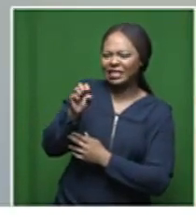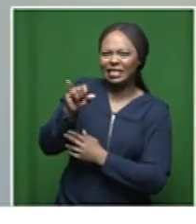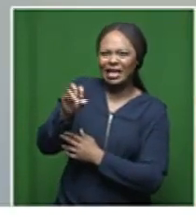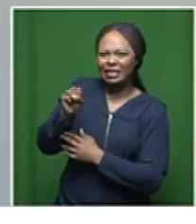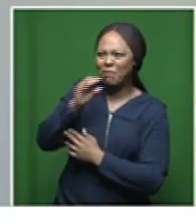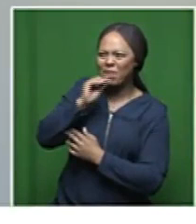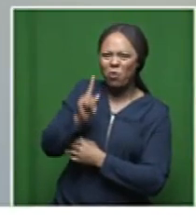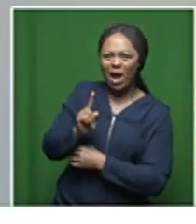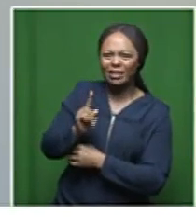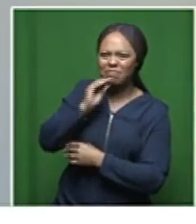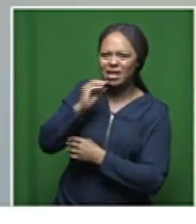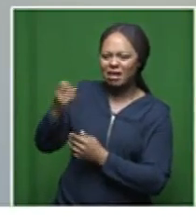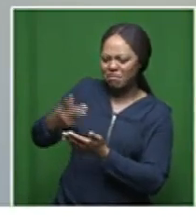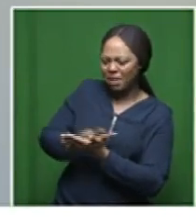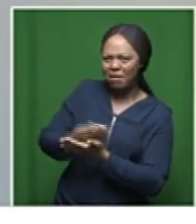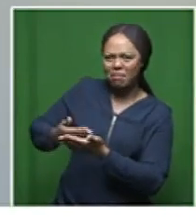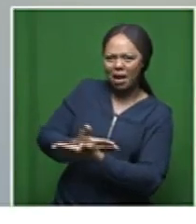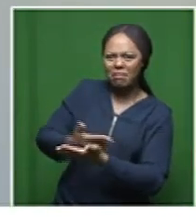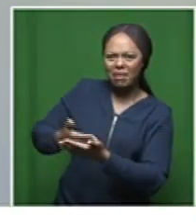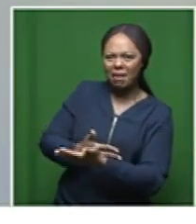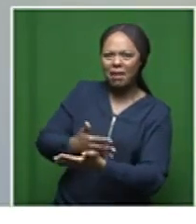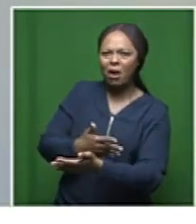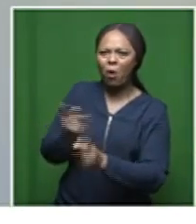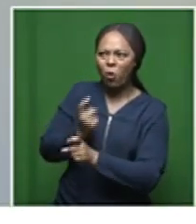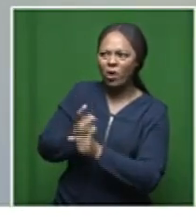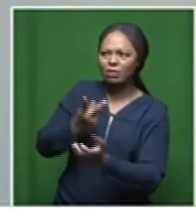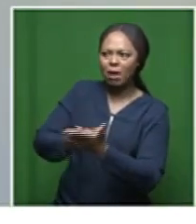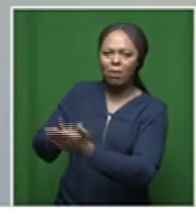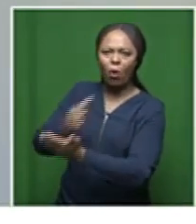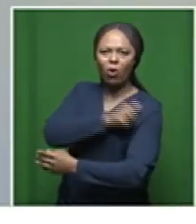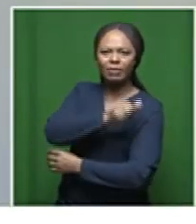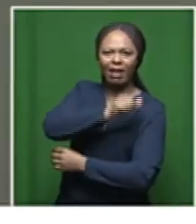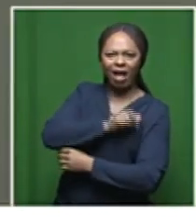you start, when you do your research, you find out that you have to be in hospital for